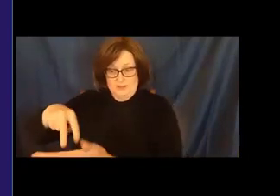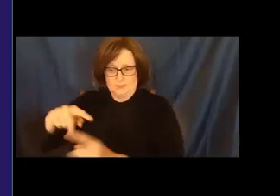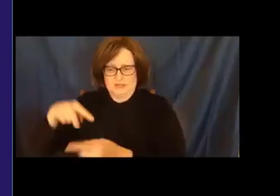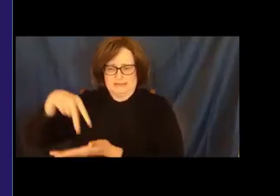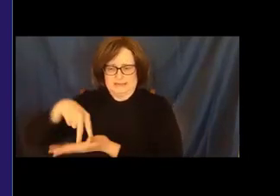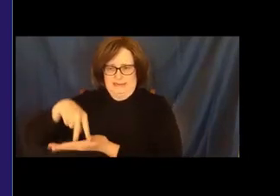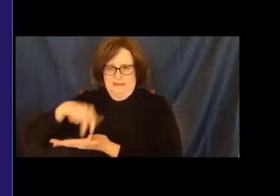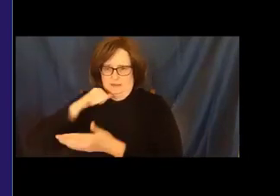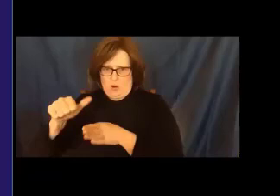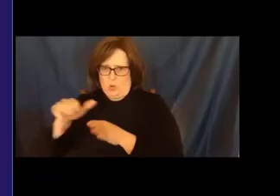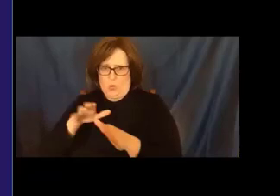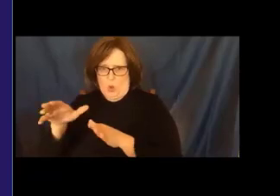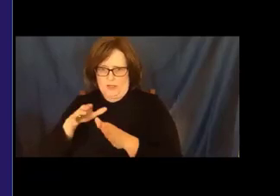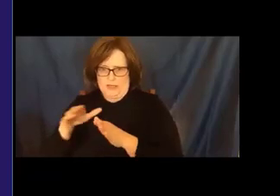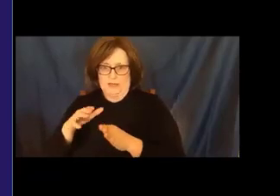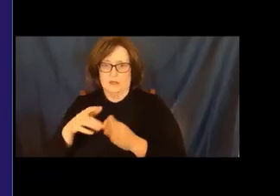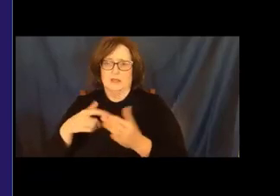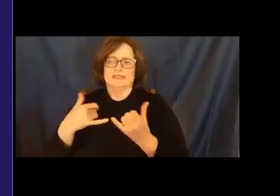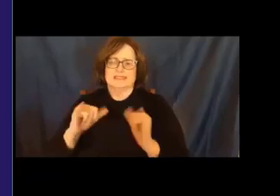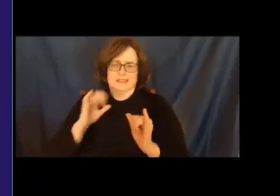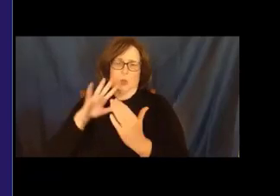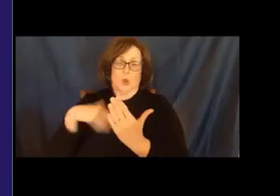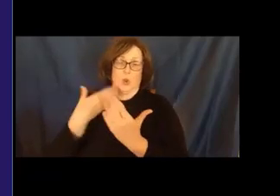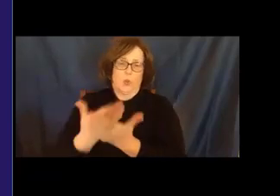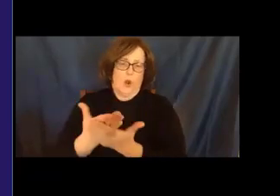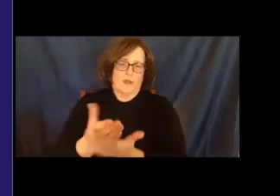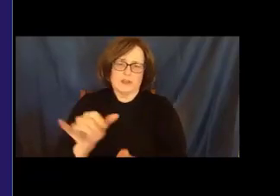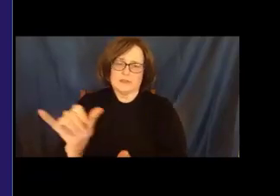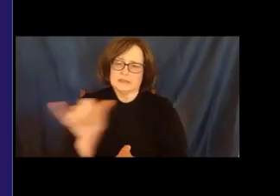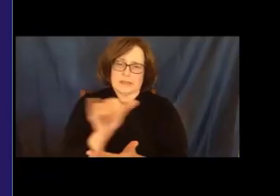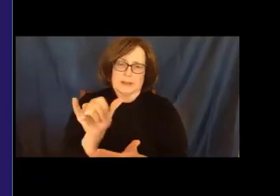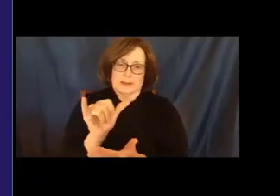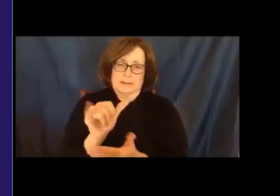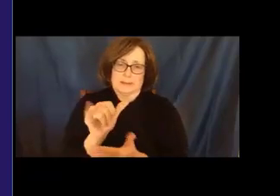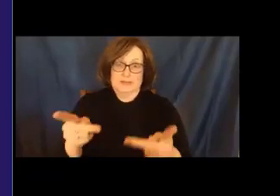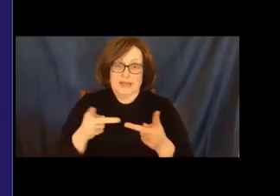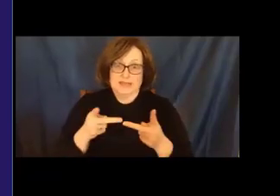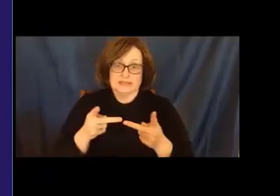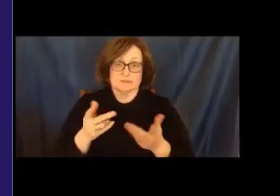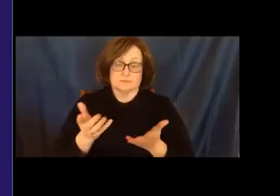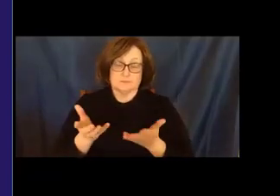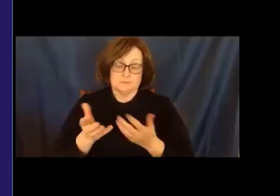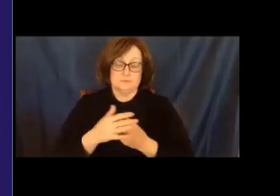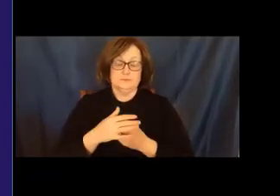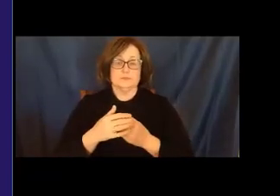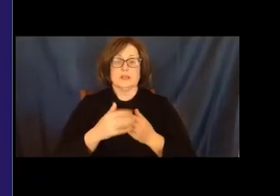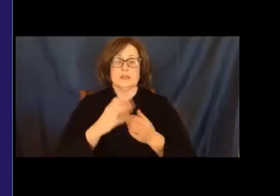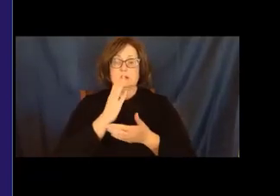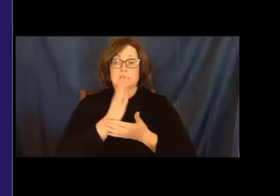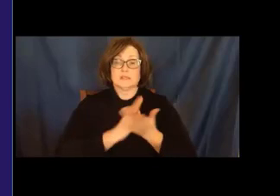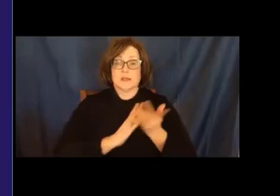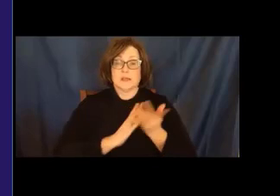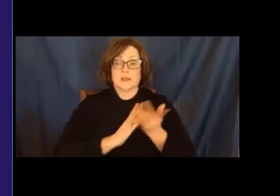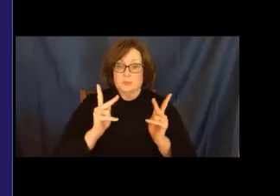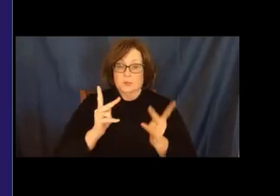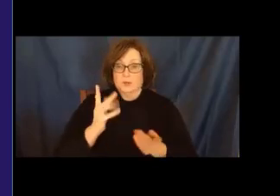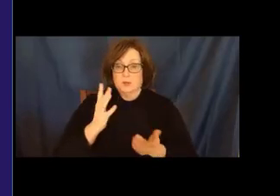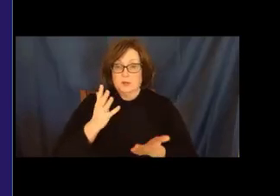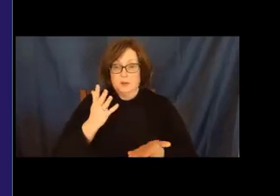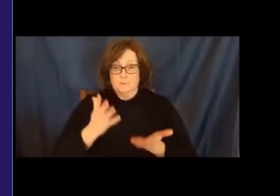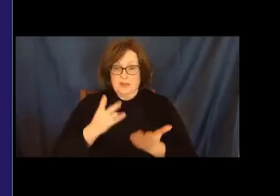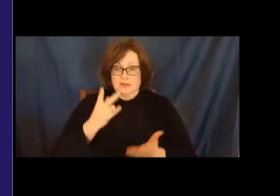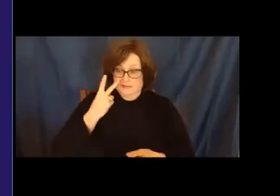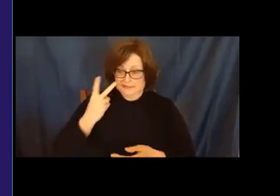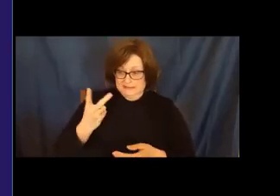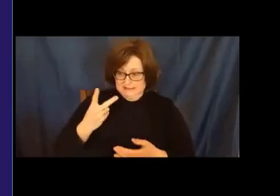the same destination as those who are actively walking. Some of the bystanders may feel the motion of the conveyor belt, see the